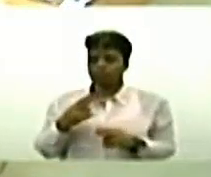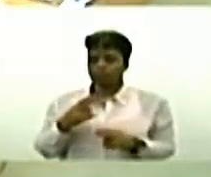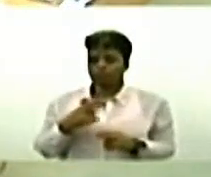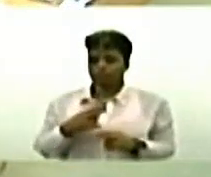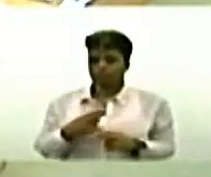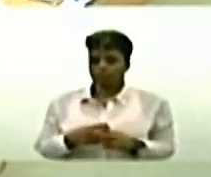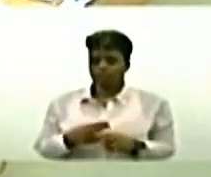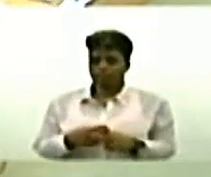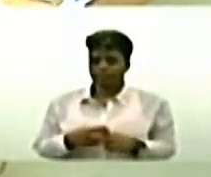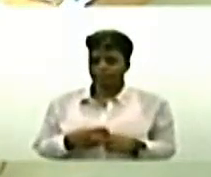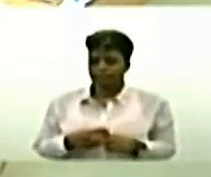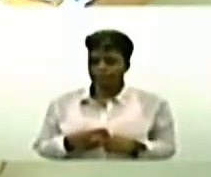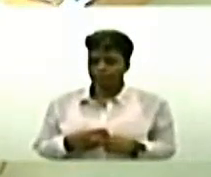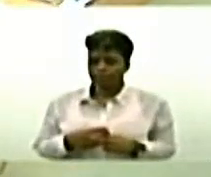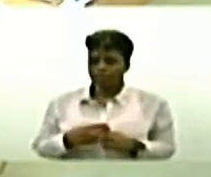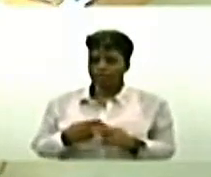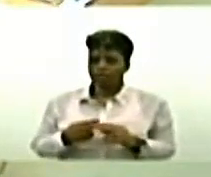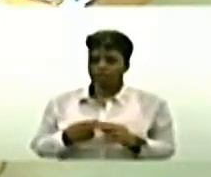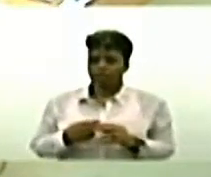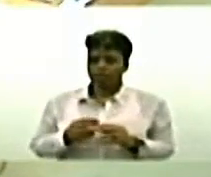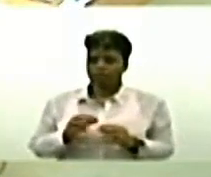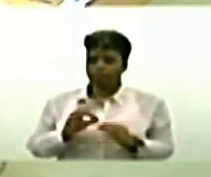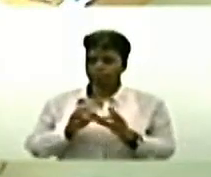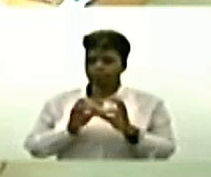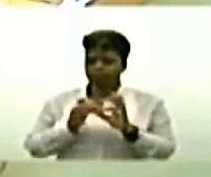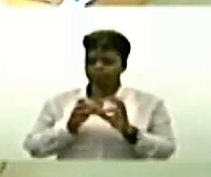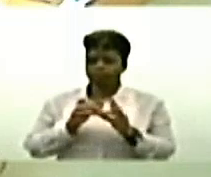Bill 2018.